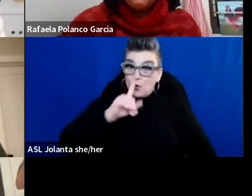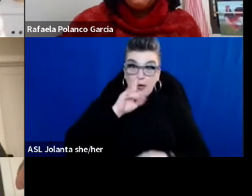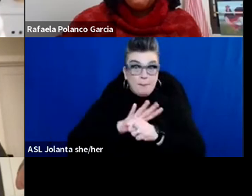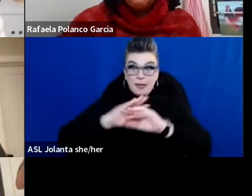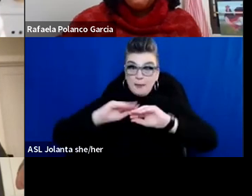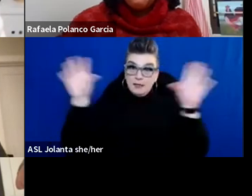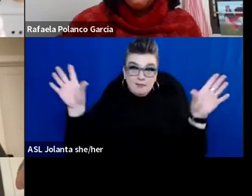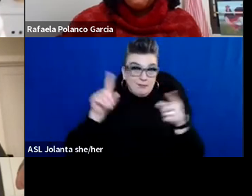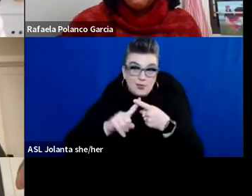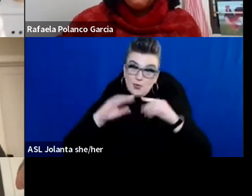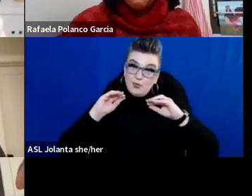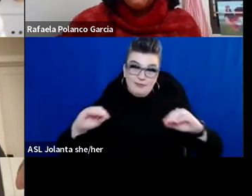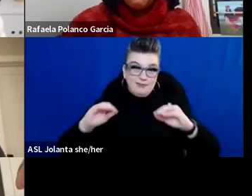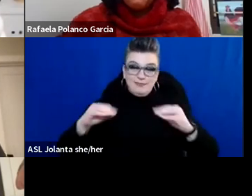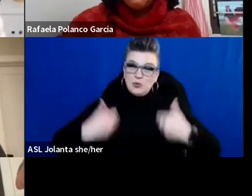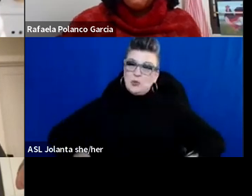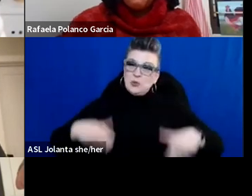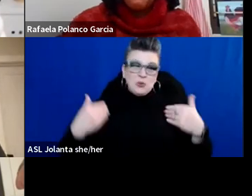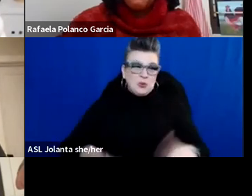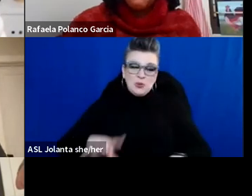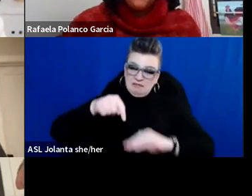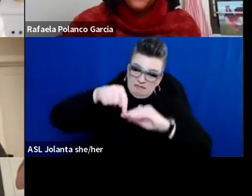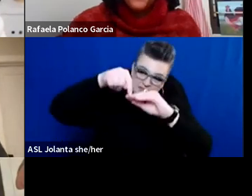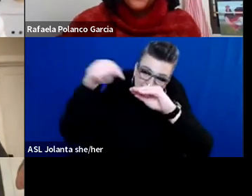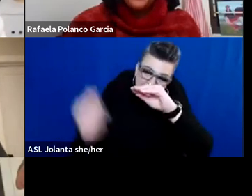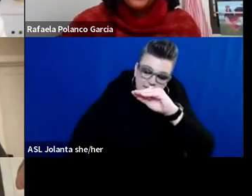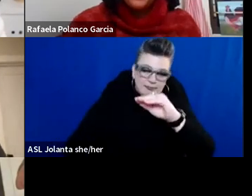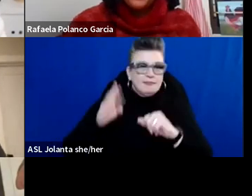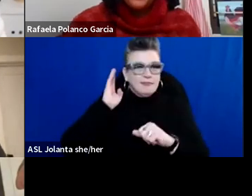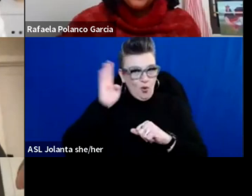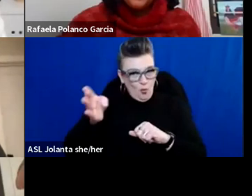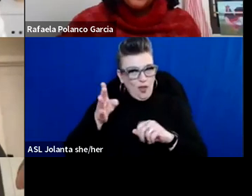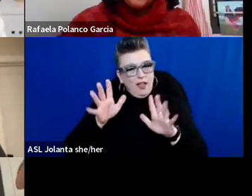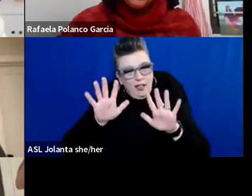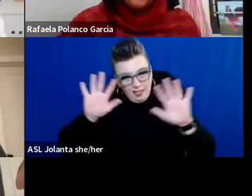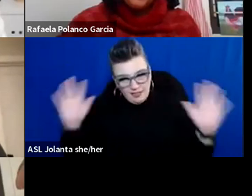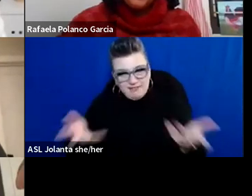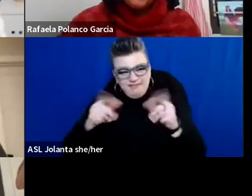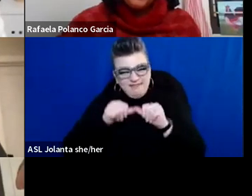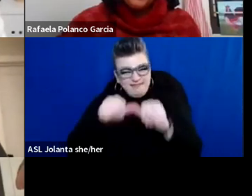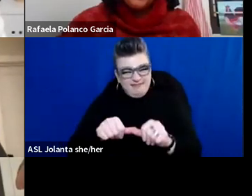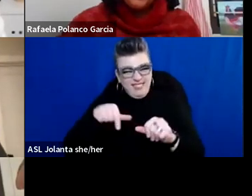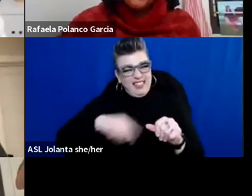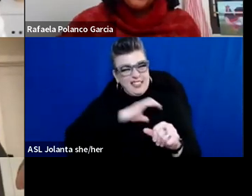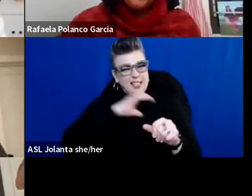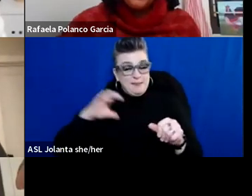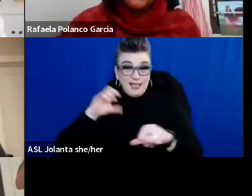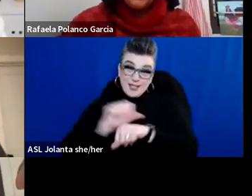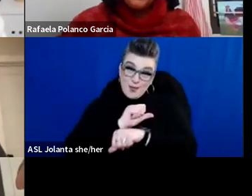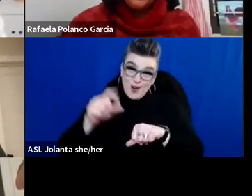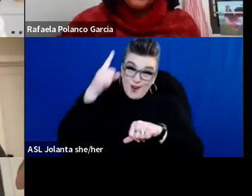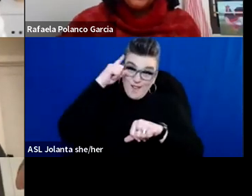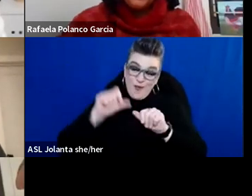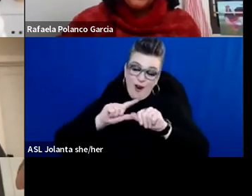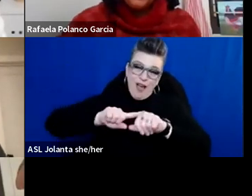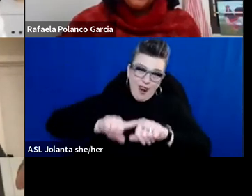to it uh like drives deep and it'll be something that guides this committee's work for a long time um so we are excited to